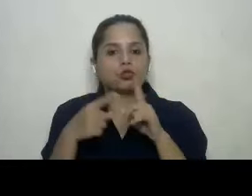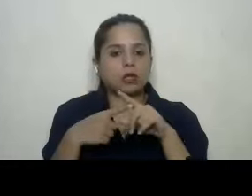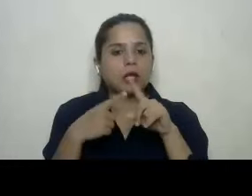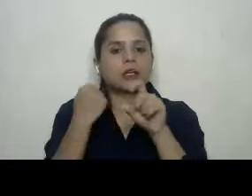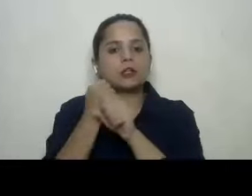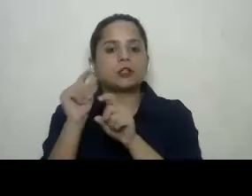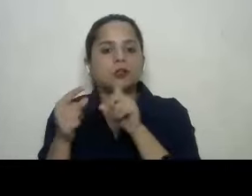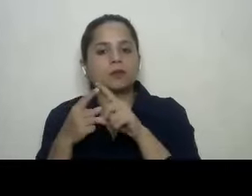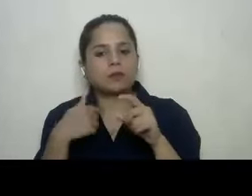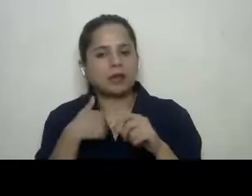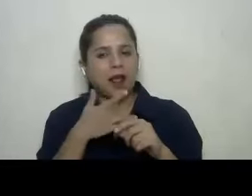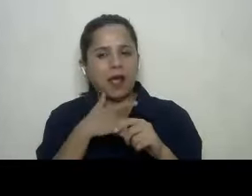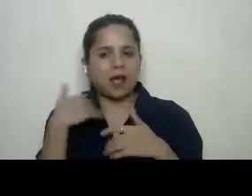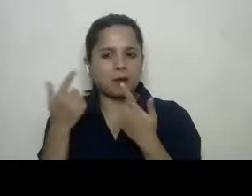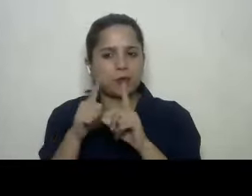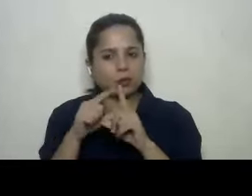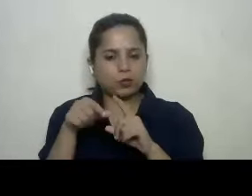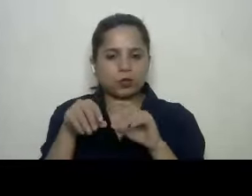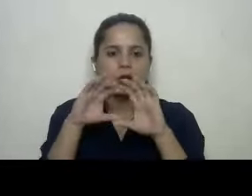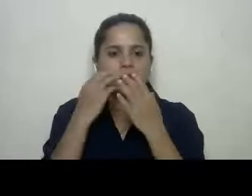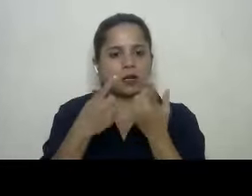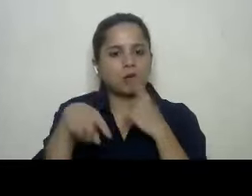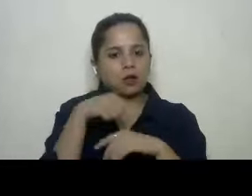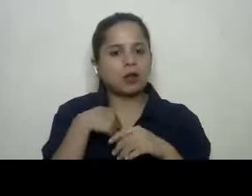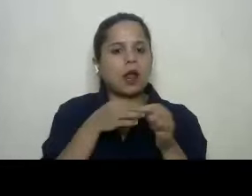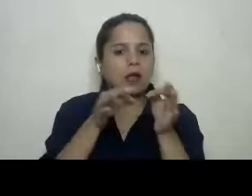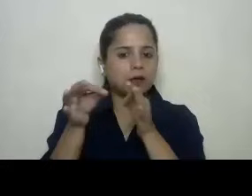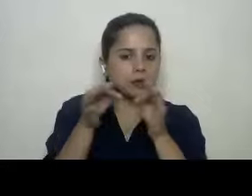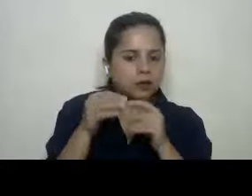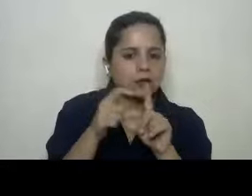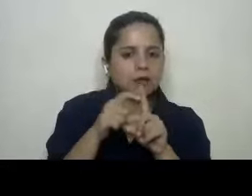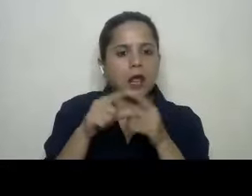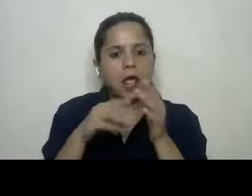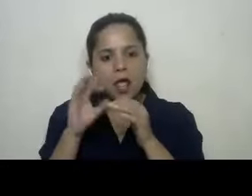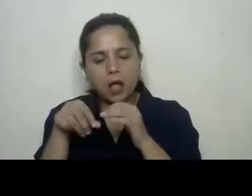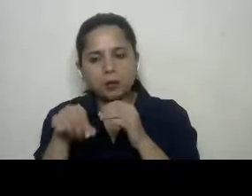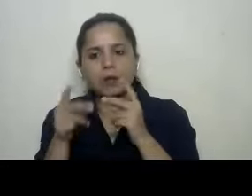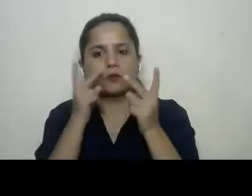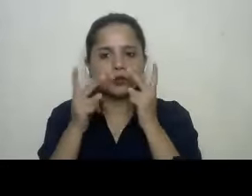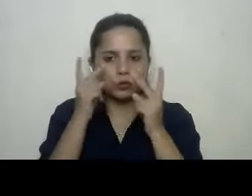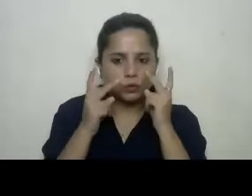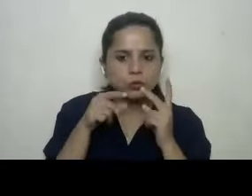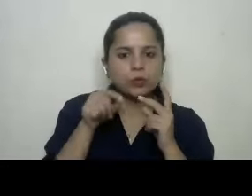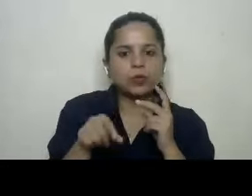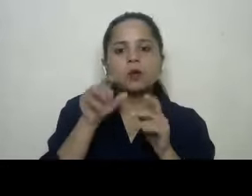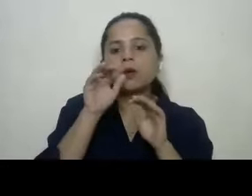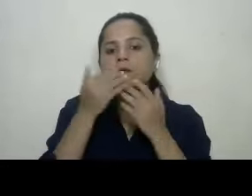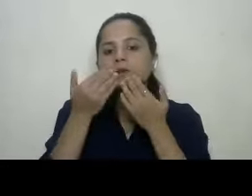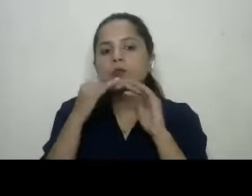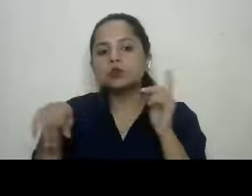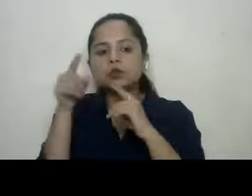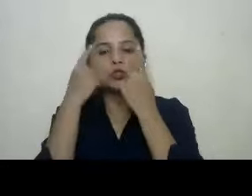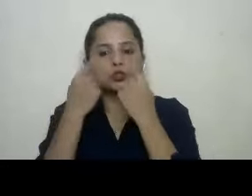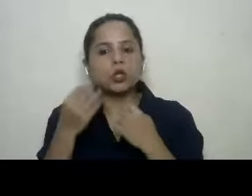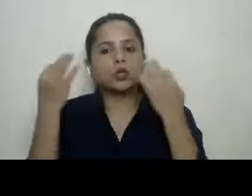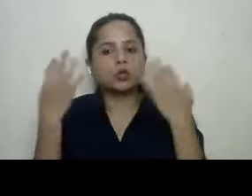do in the classroom. We give examples, we give demos, we give visuals to assist children with new vocabulary. Same